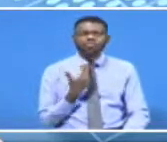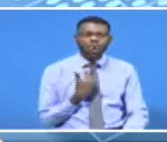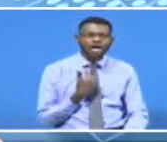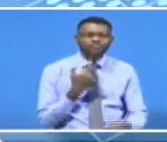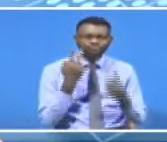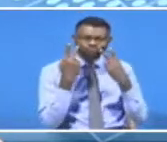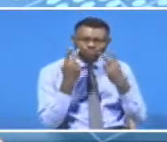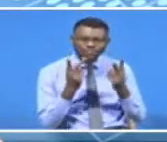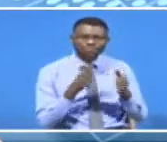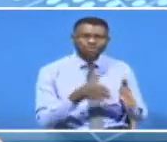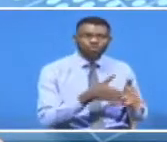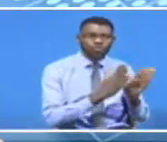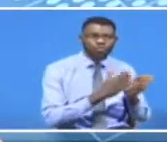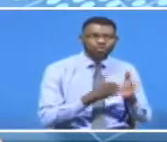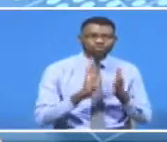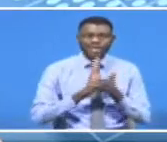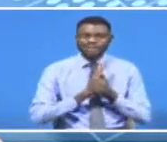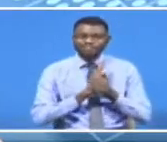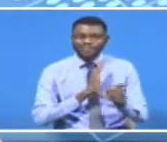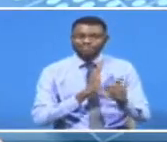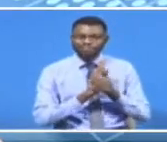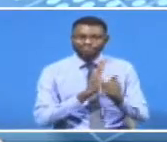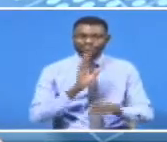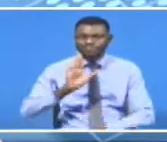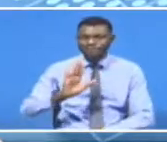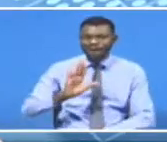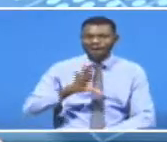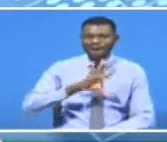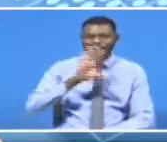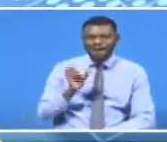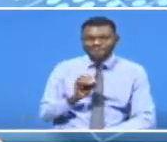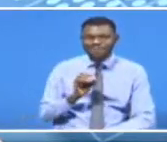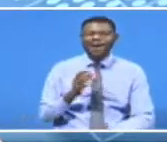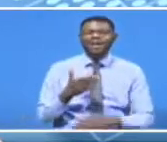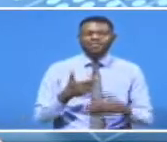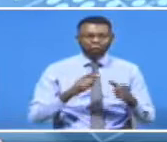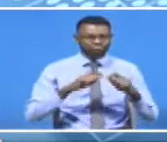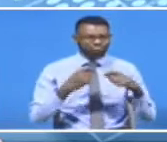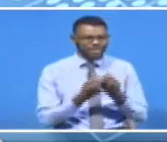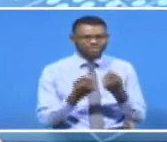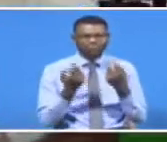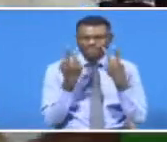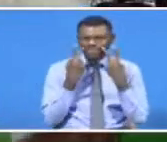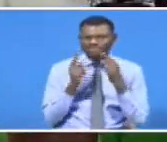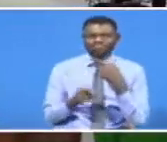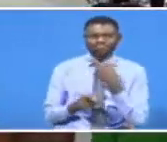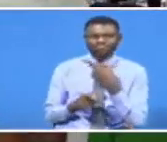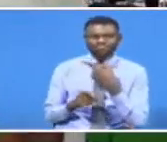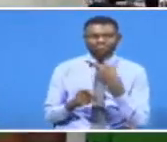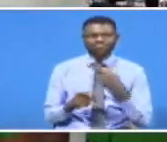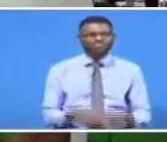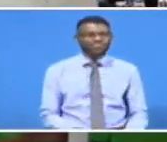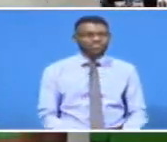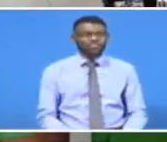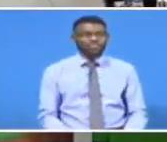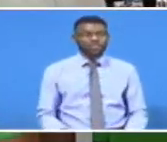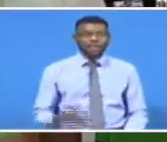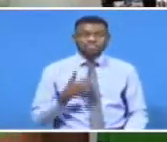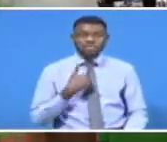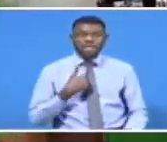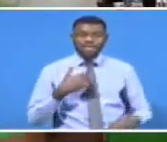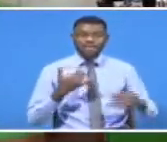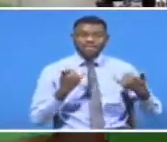platform to CAF with the attention of Africa's and Europe's clubs. Kama player nimekuwa na msimu